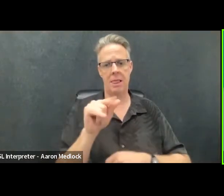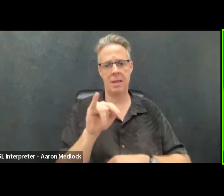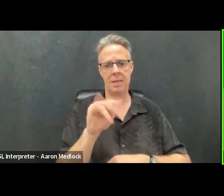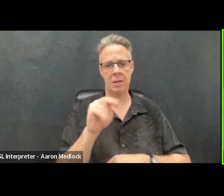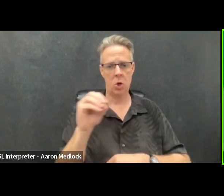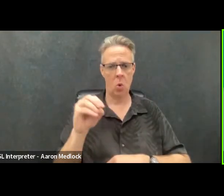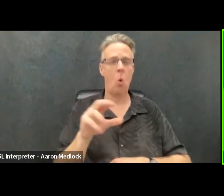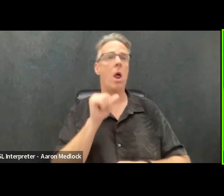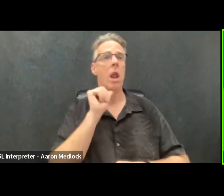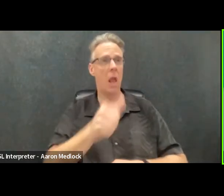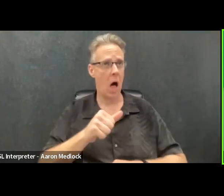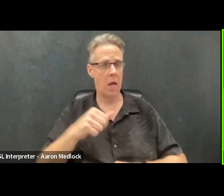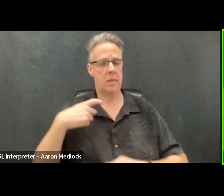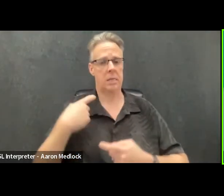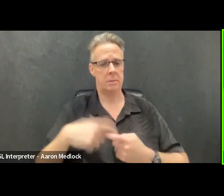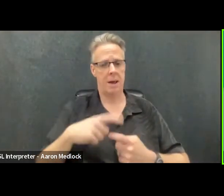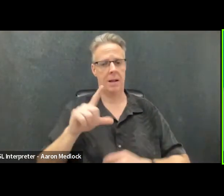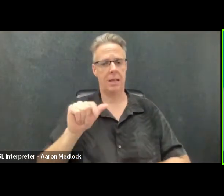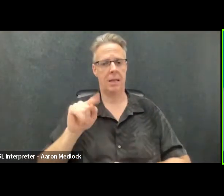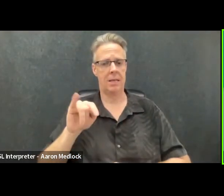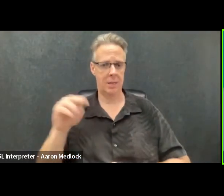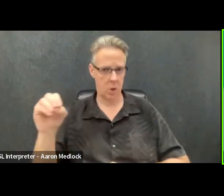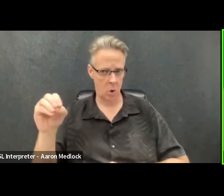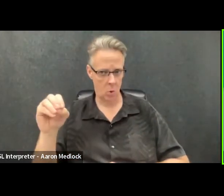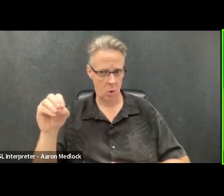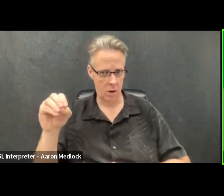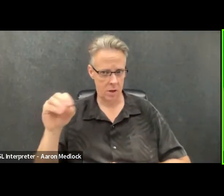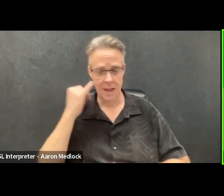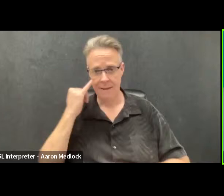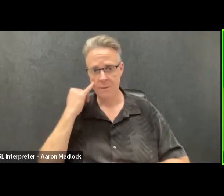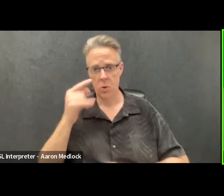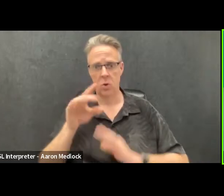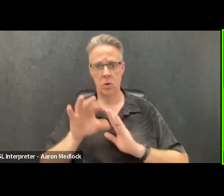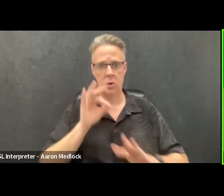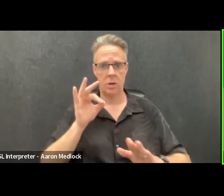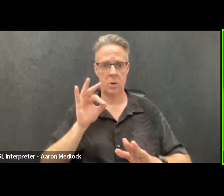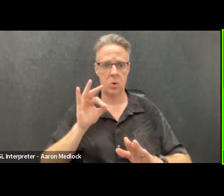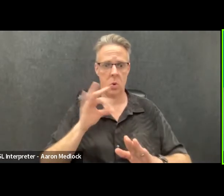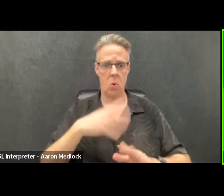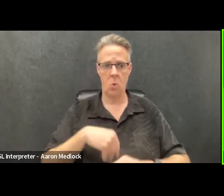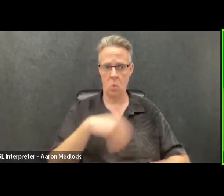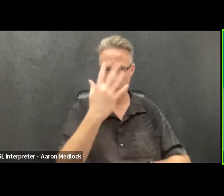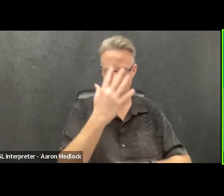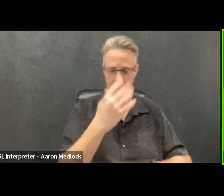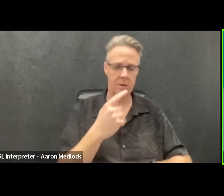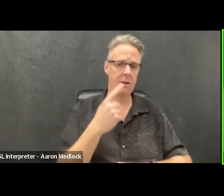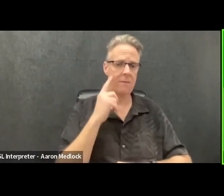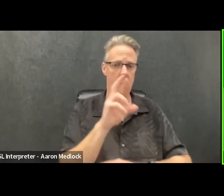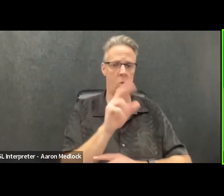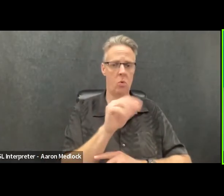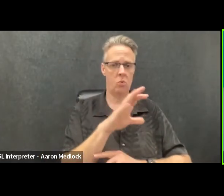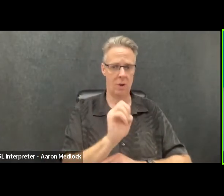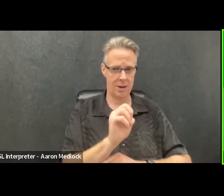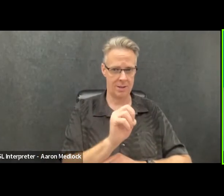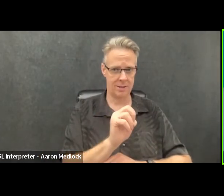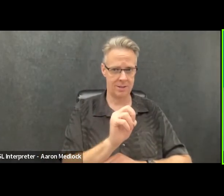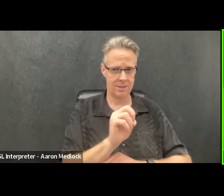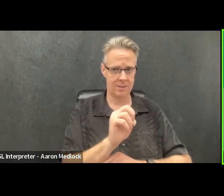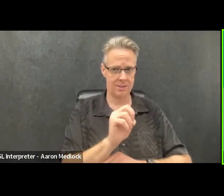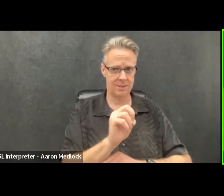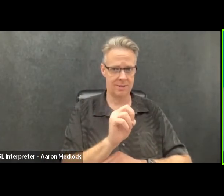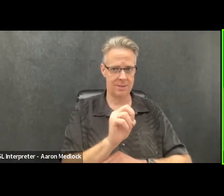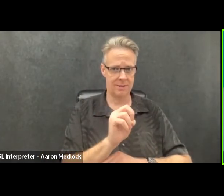not Hispanic Latino, if you just select white for the race and